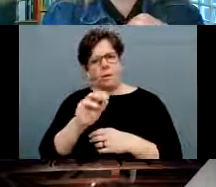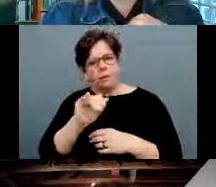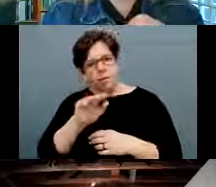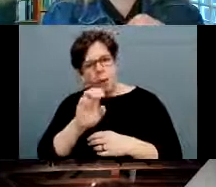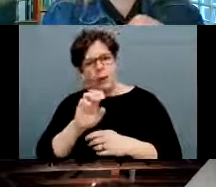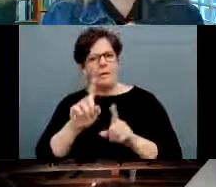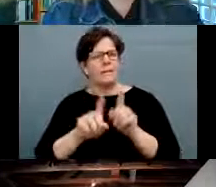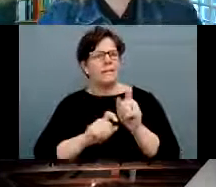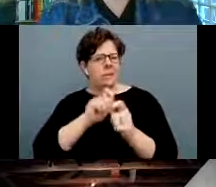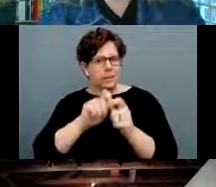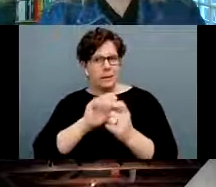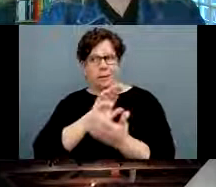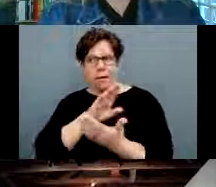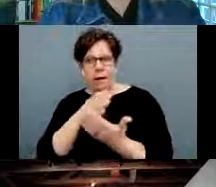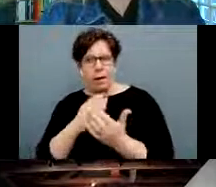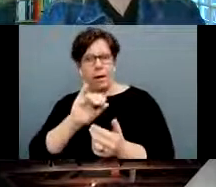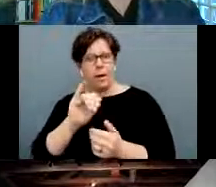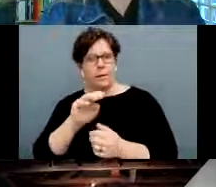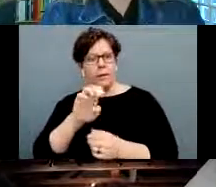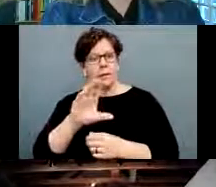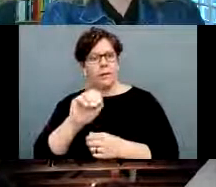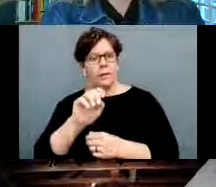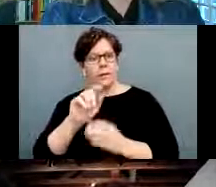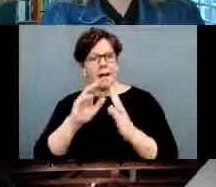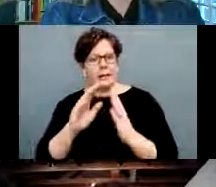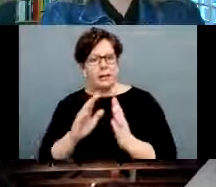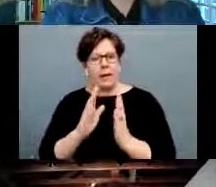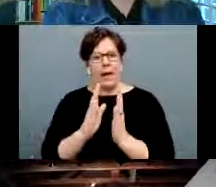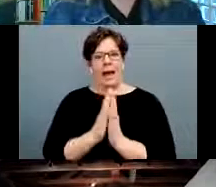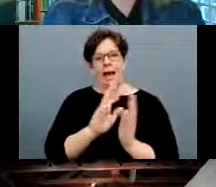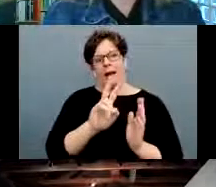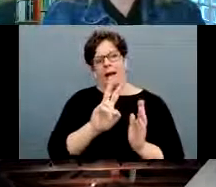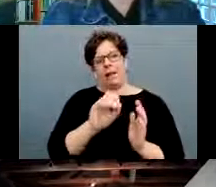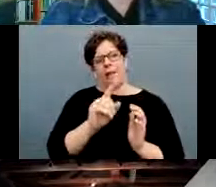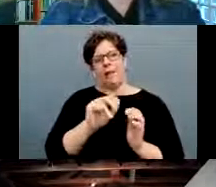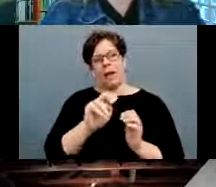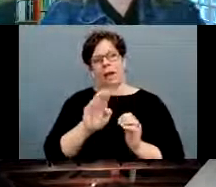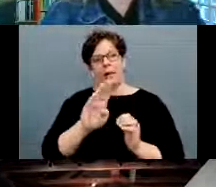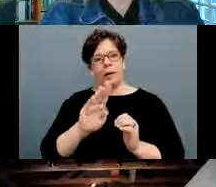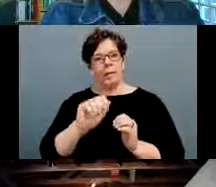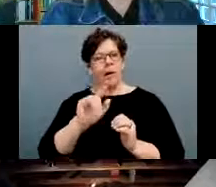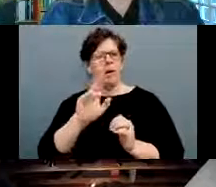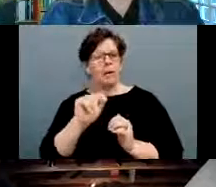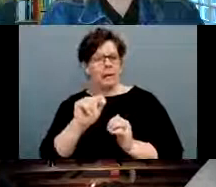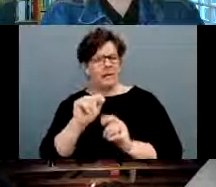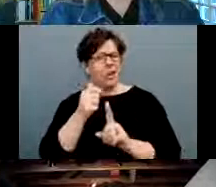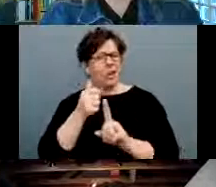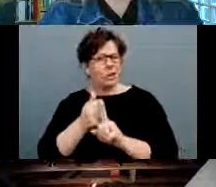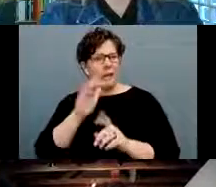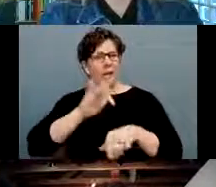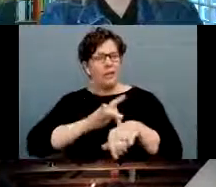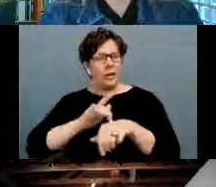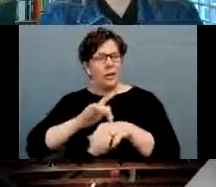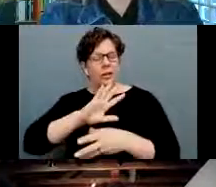particularly at the James Castle House, I've asked Valerie Balint, who impressively has visited all 48 HAHS sites, to share